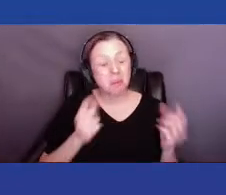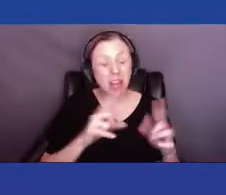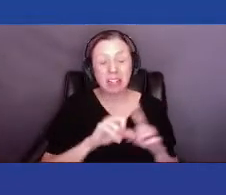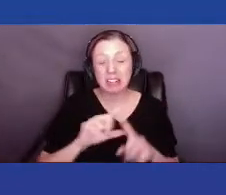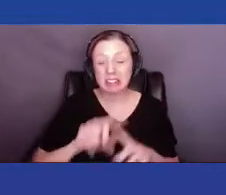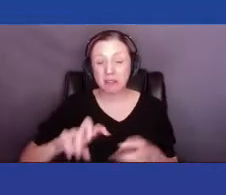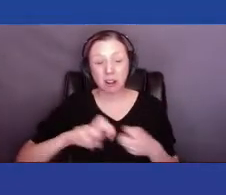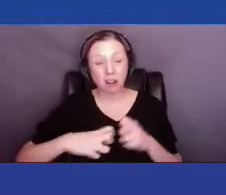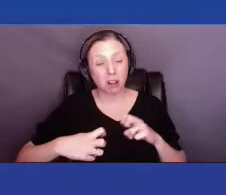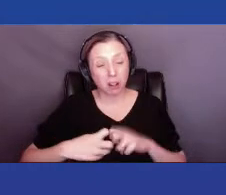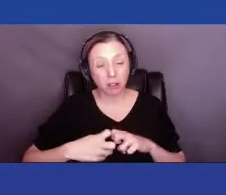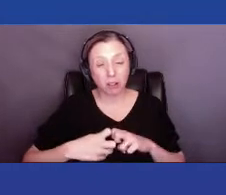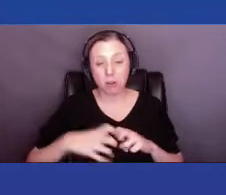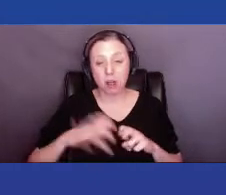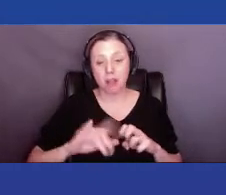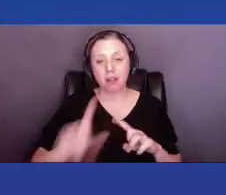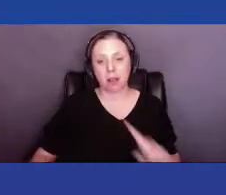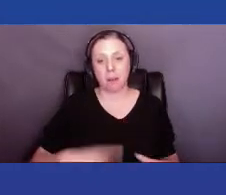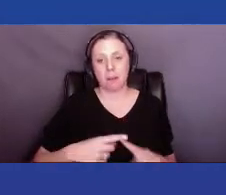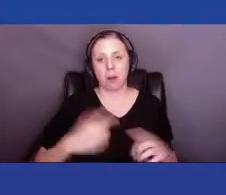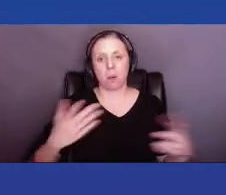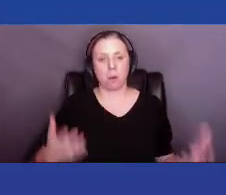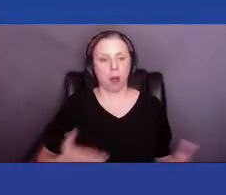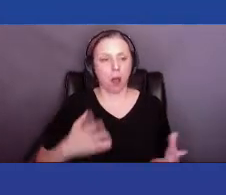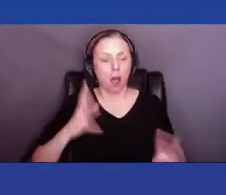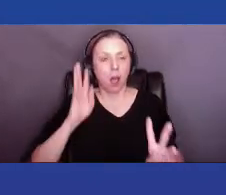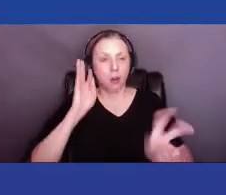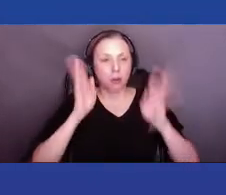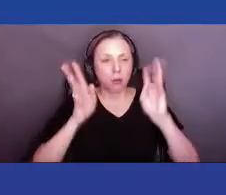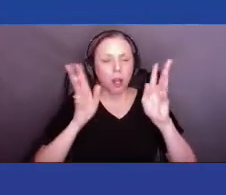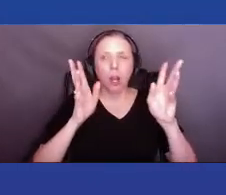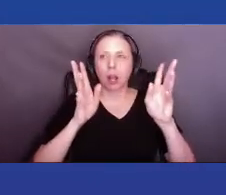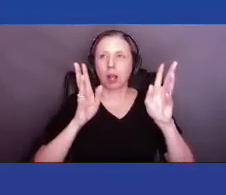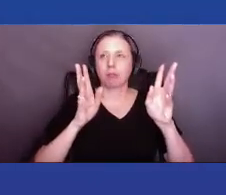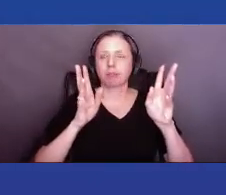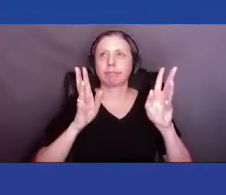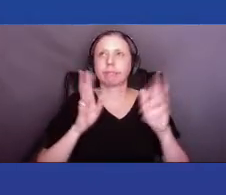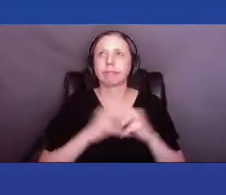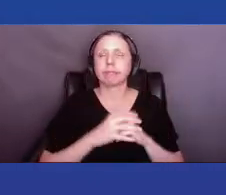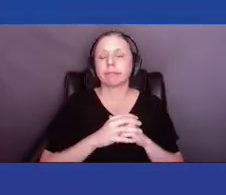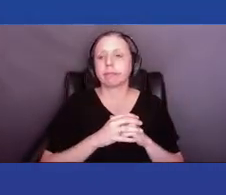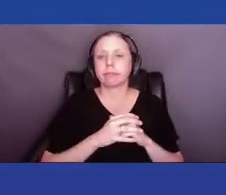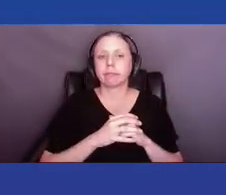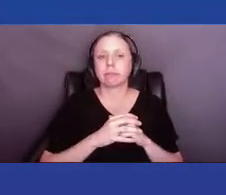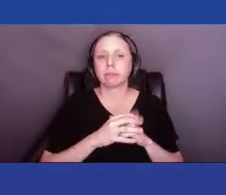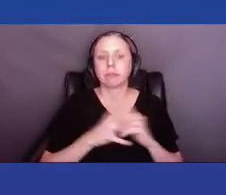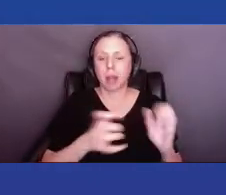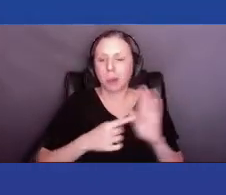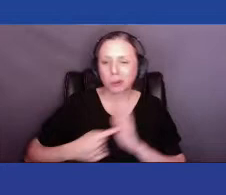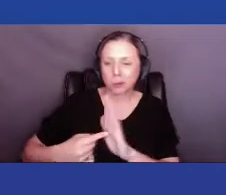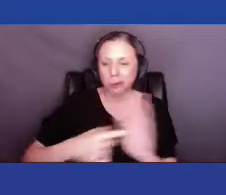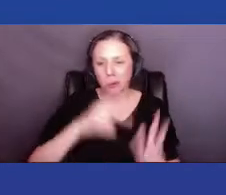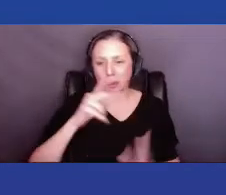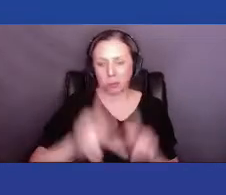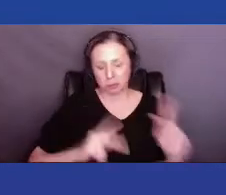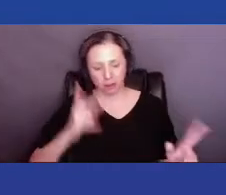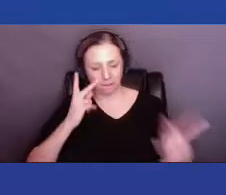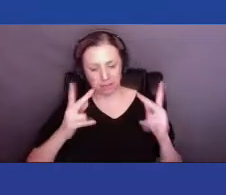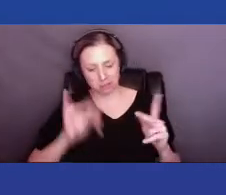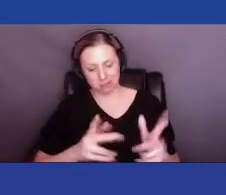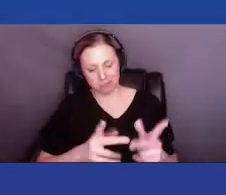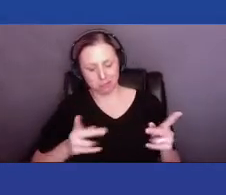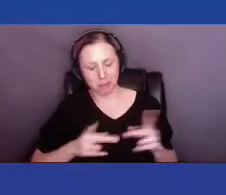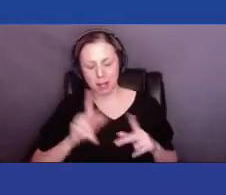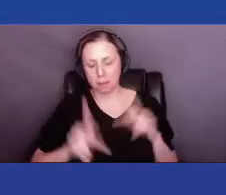about creating some visibility in a space that tends to be out of sight, out of mind, and that is